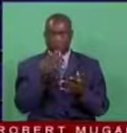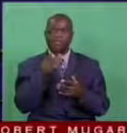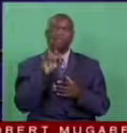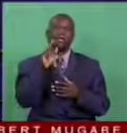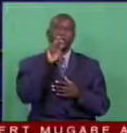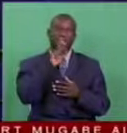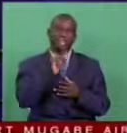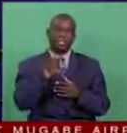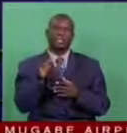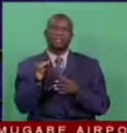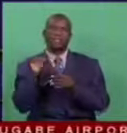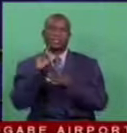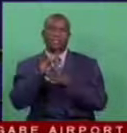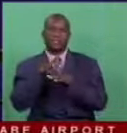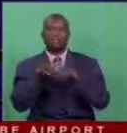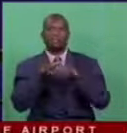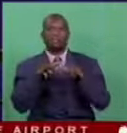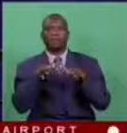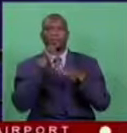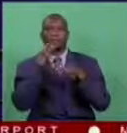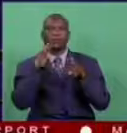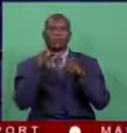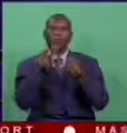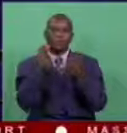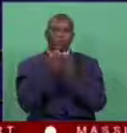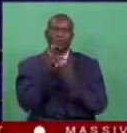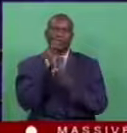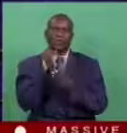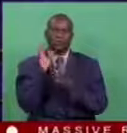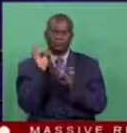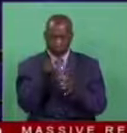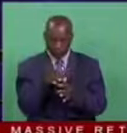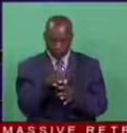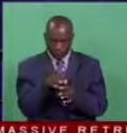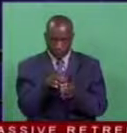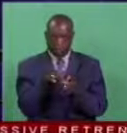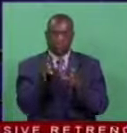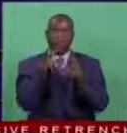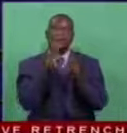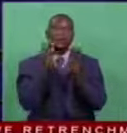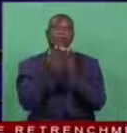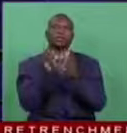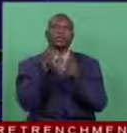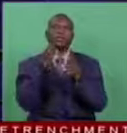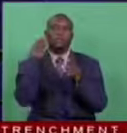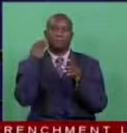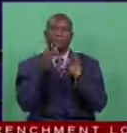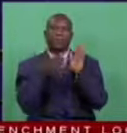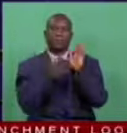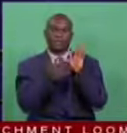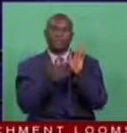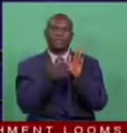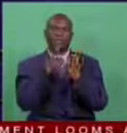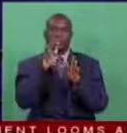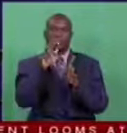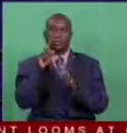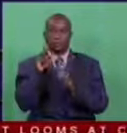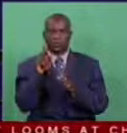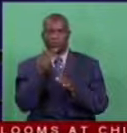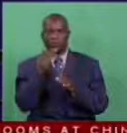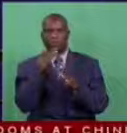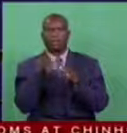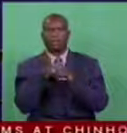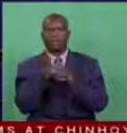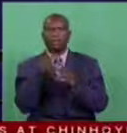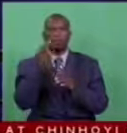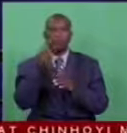in the UN calendar. Globally, International Day of Peace was established in 1981 by all member states of the United Nations